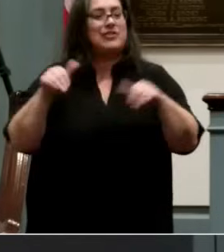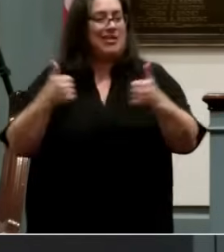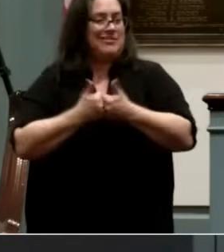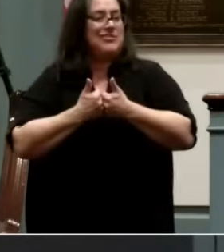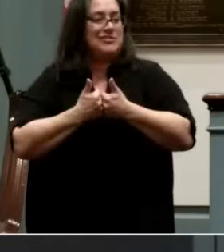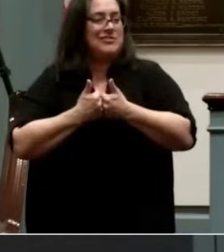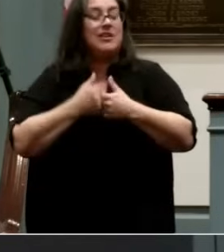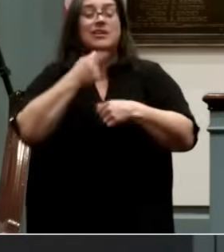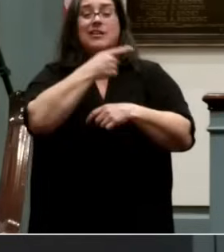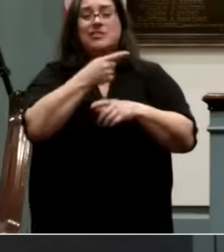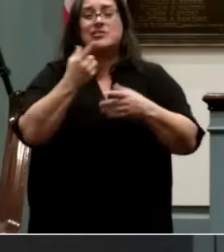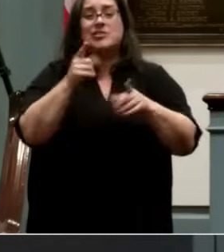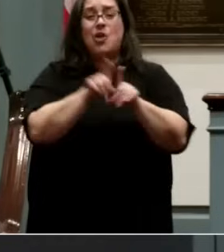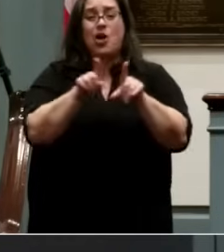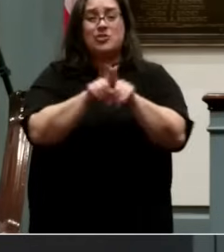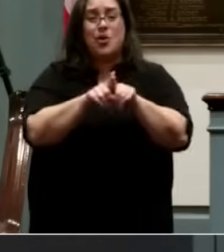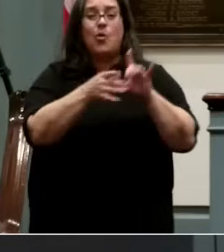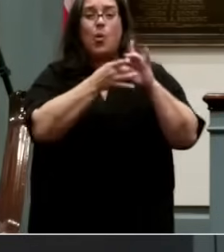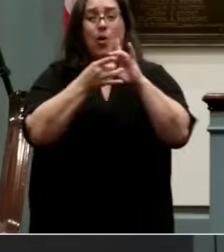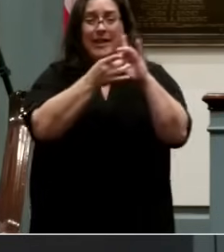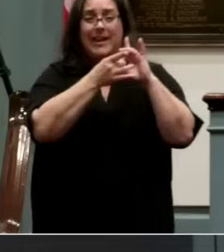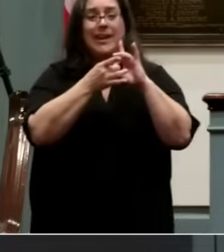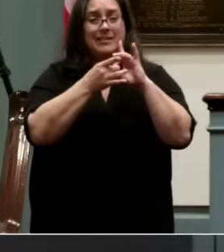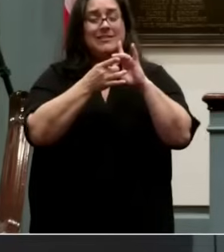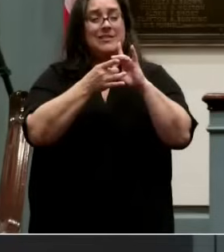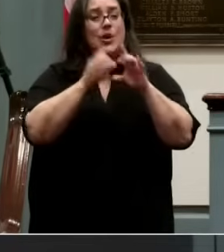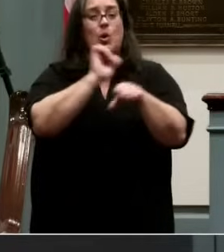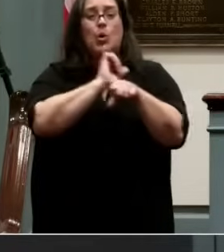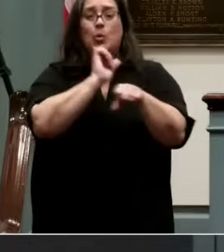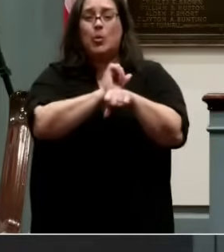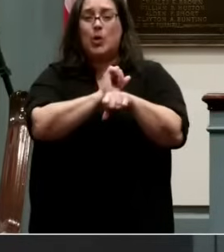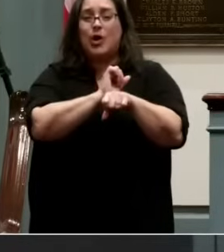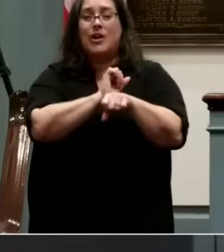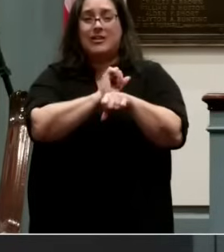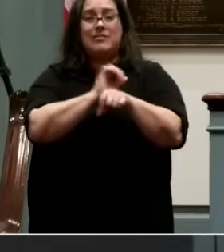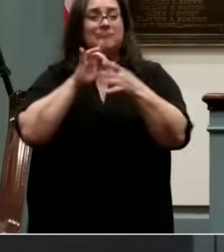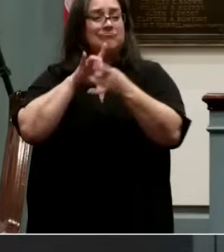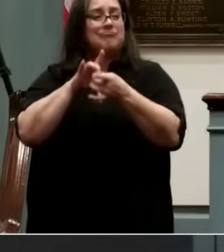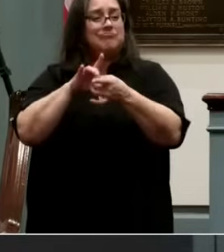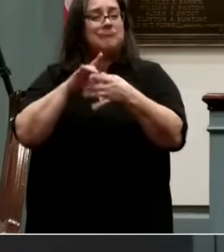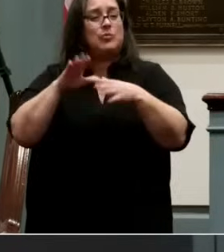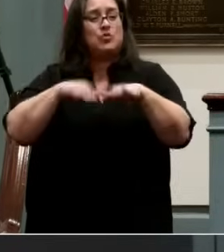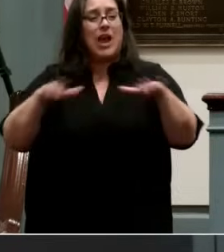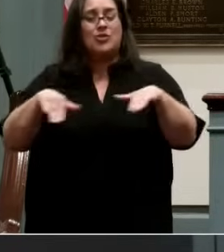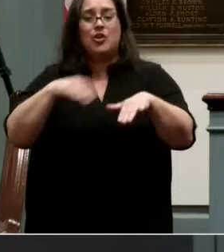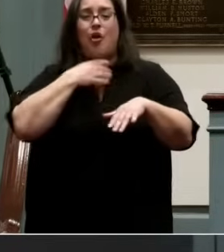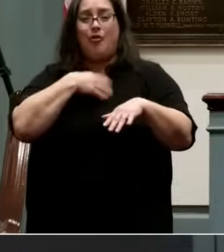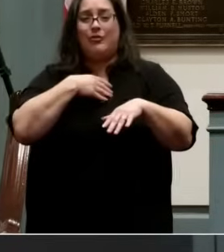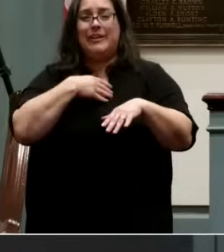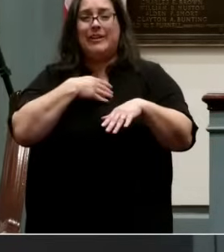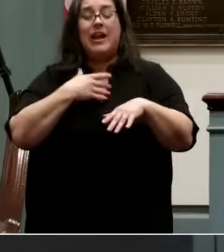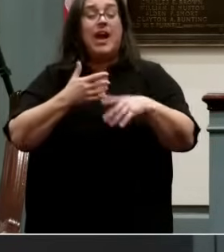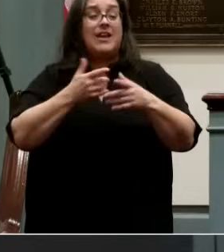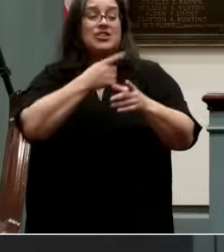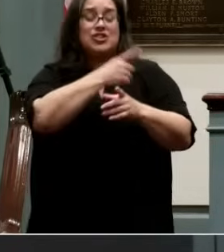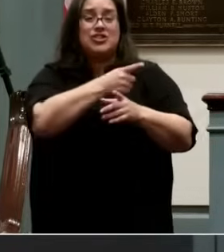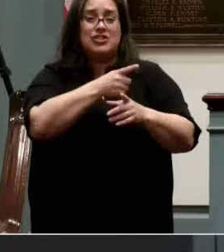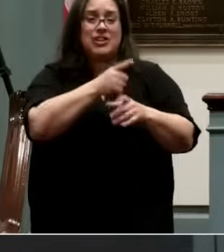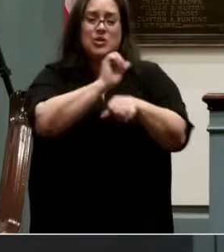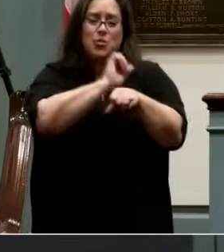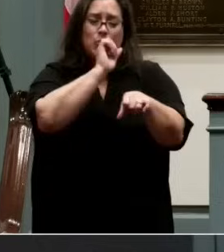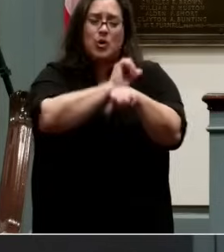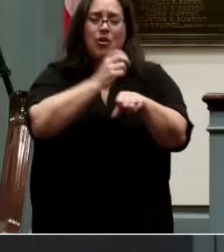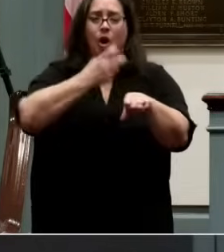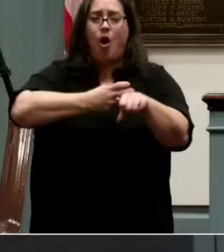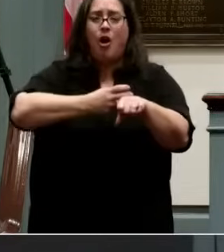has also coordinated work around childhood hunger, and she is focused on shining a light on trauma among children